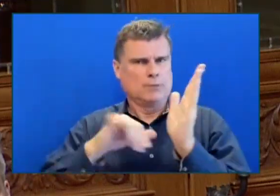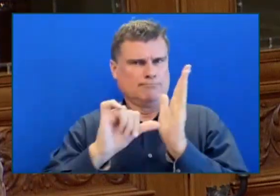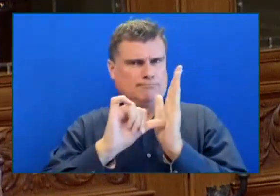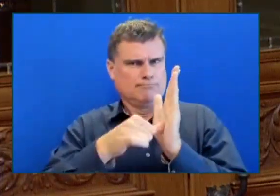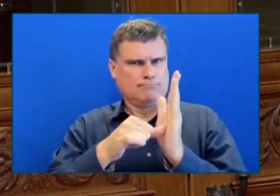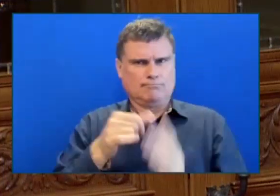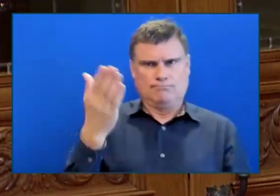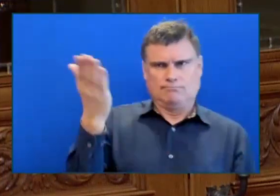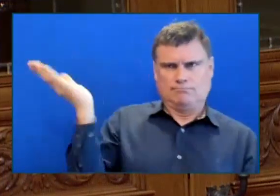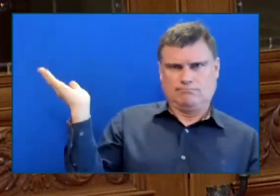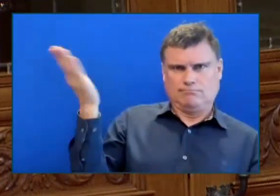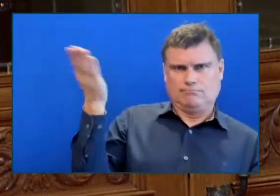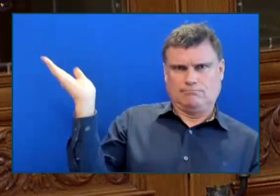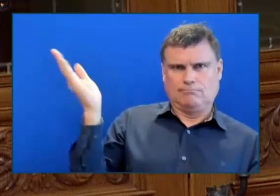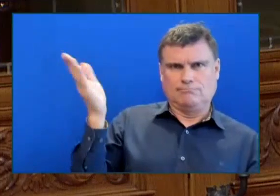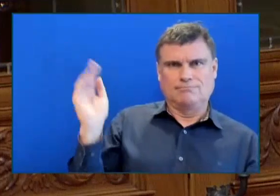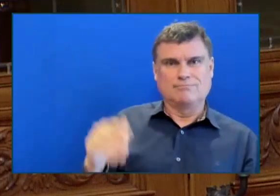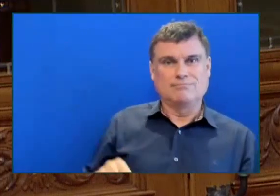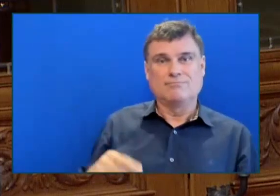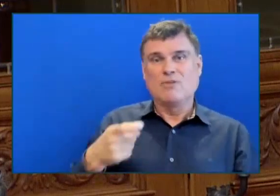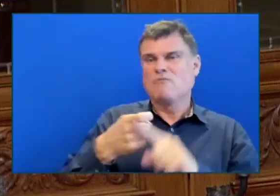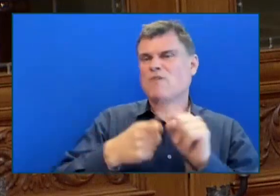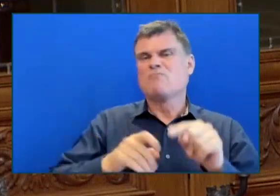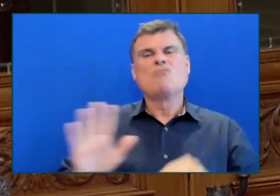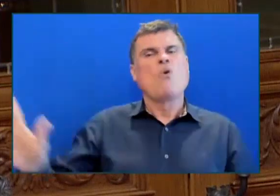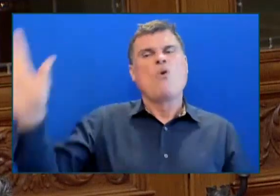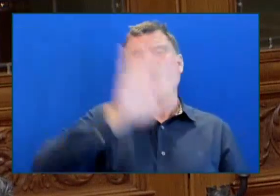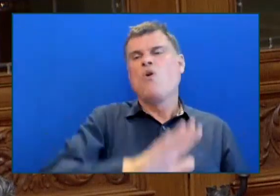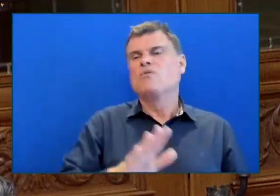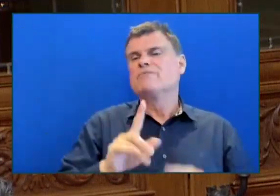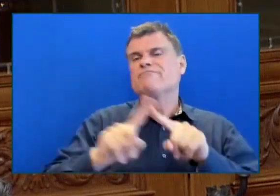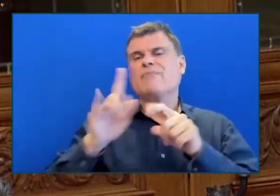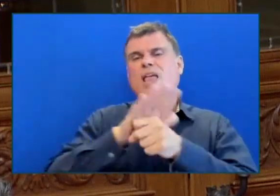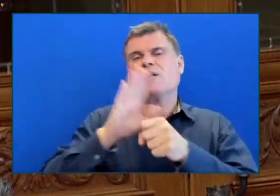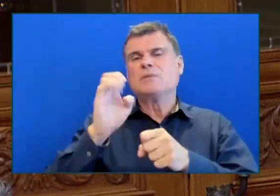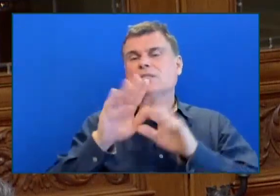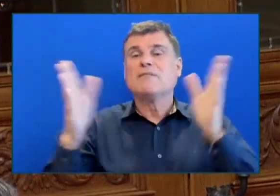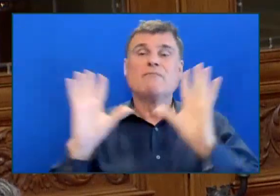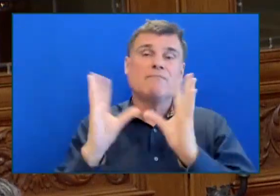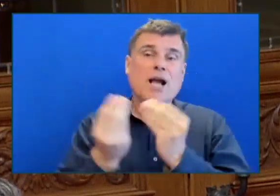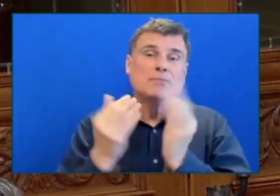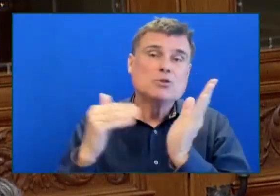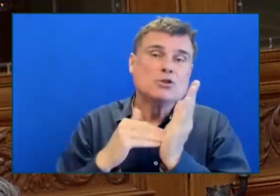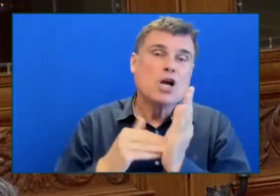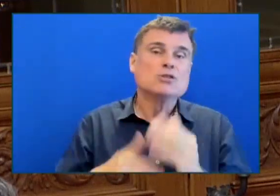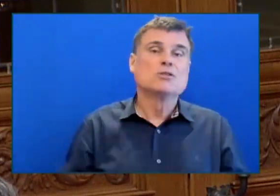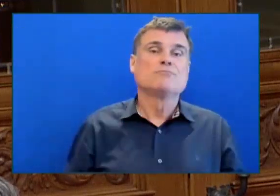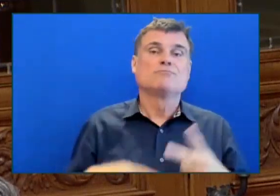island, include many doctors, family doctors, radiologists, surgeons,